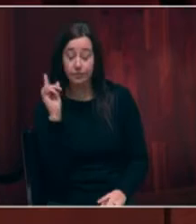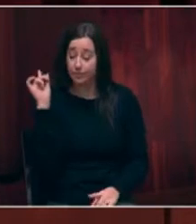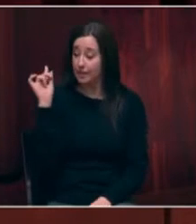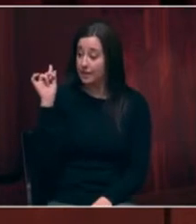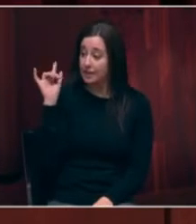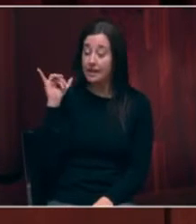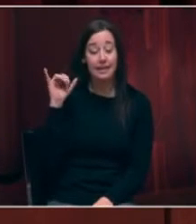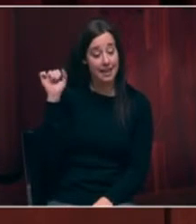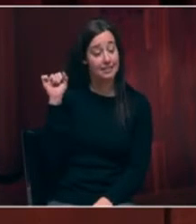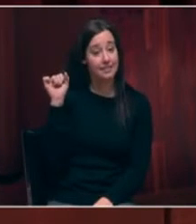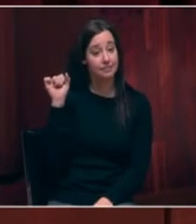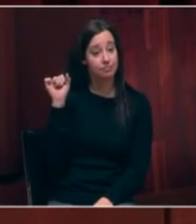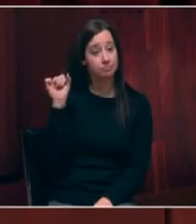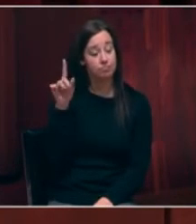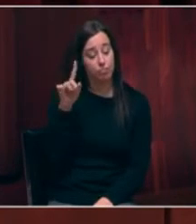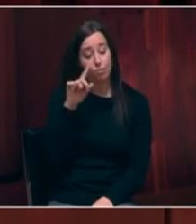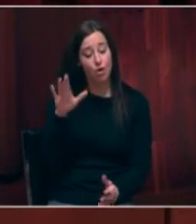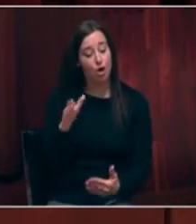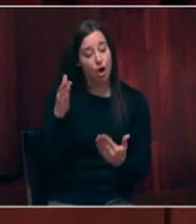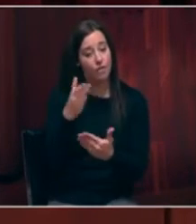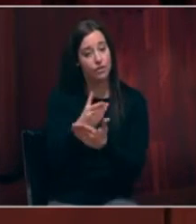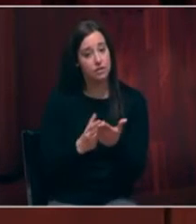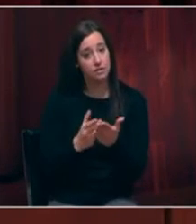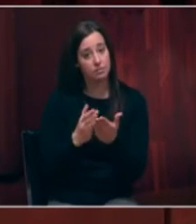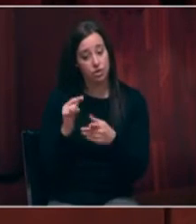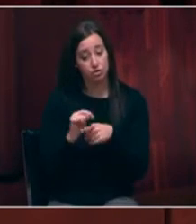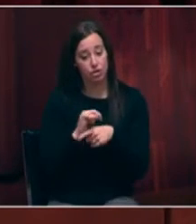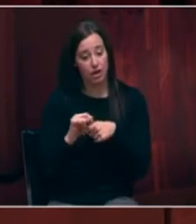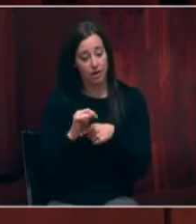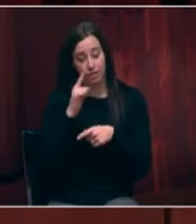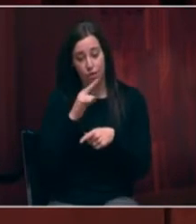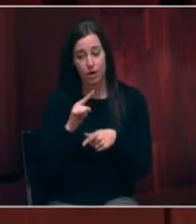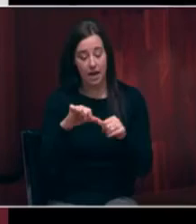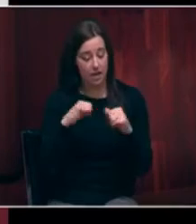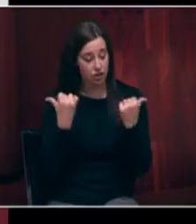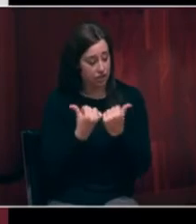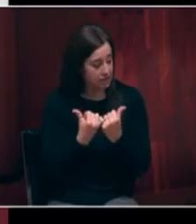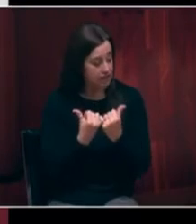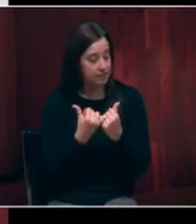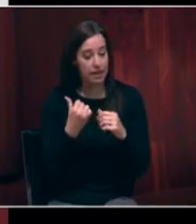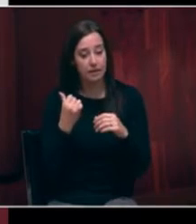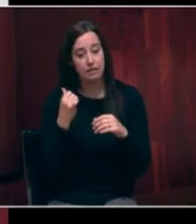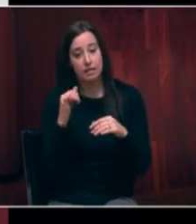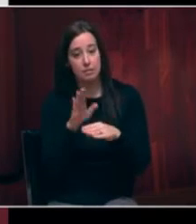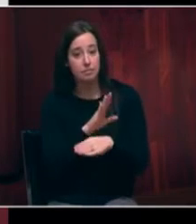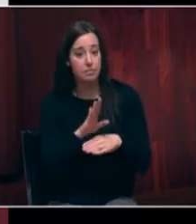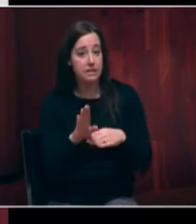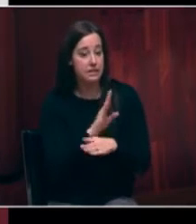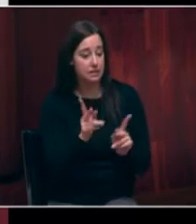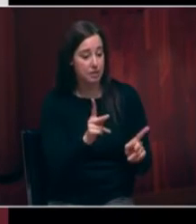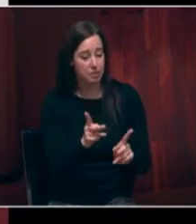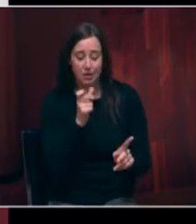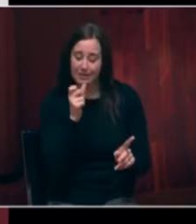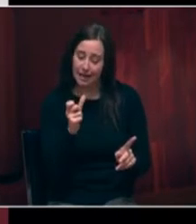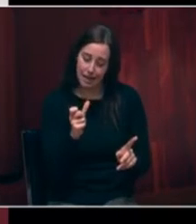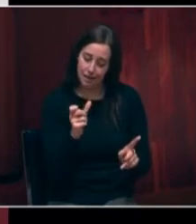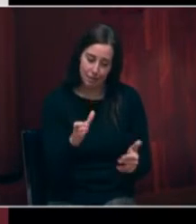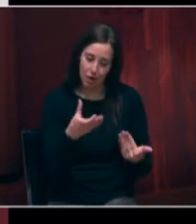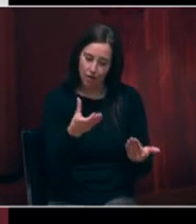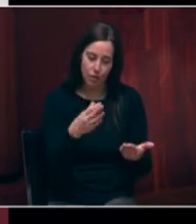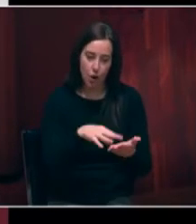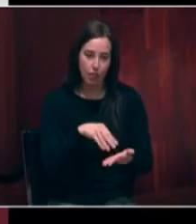course, we are going to offer some training for agencies and industry folks who are going to be working with the CUI program. It's not going to be off of the